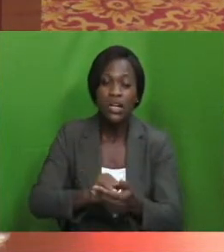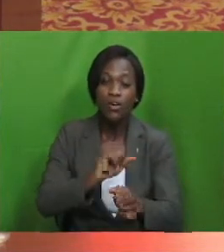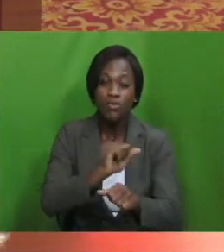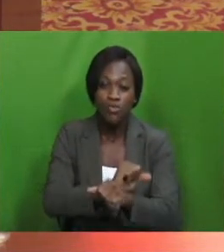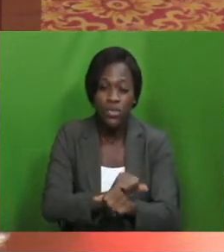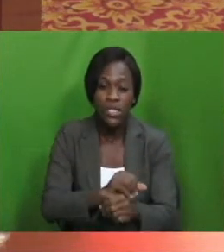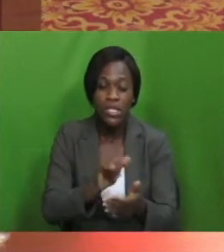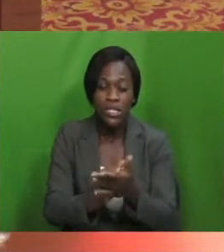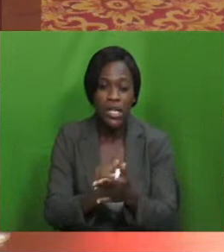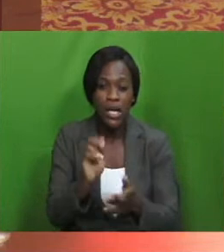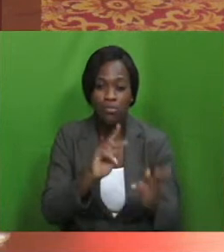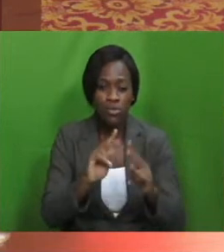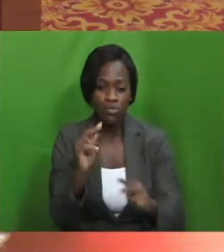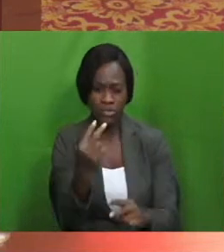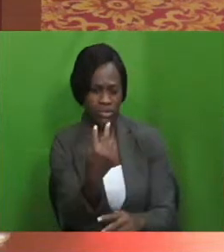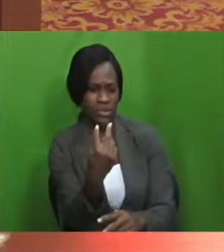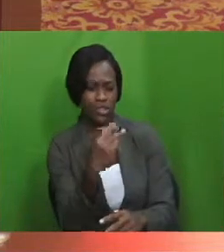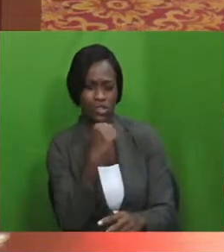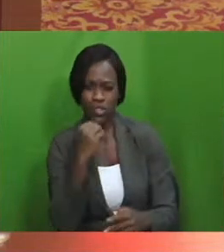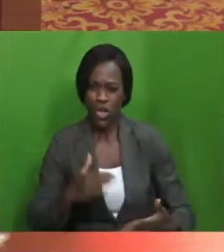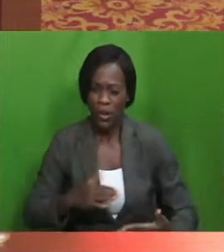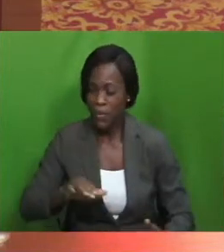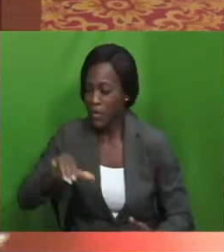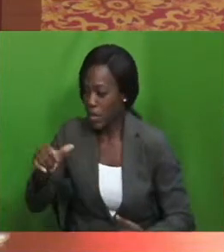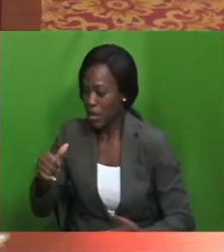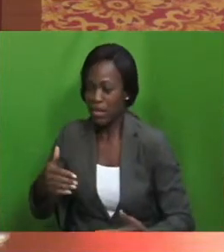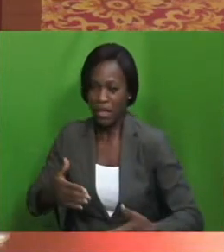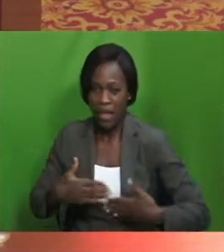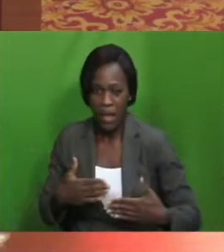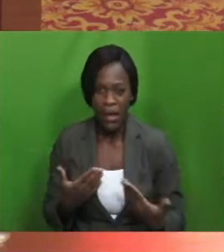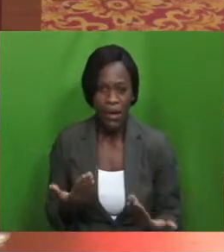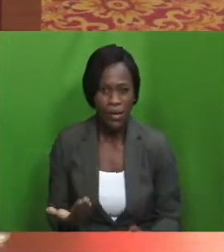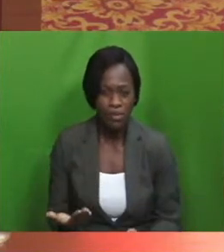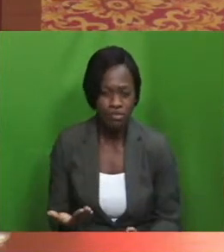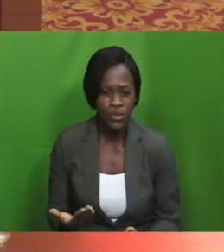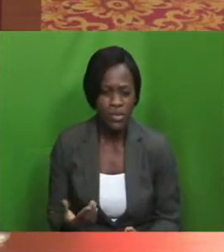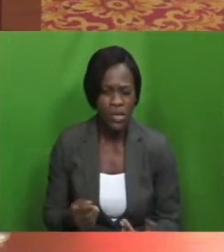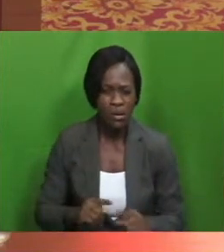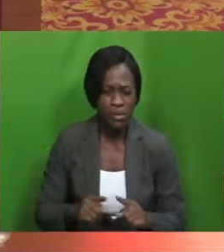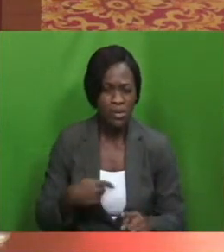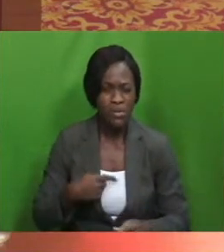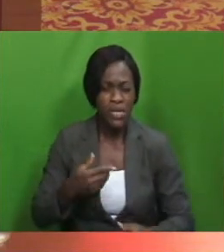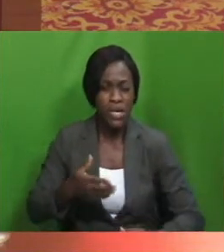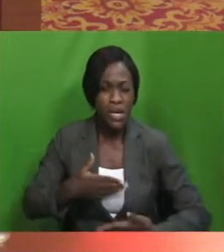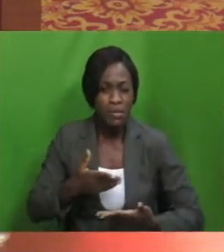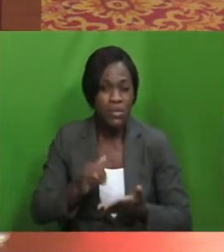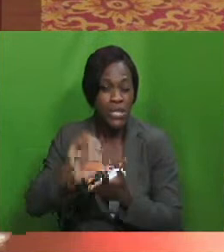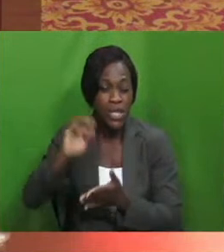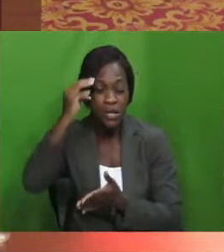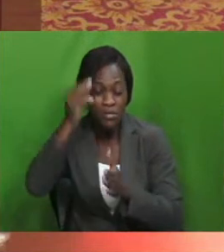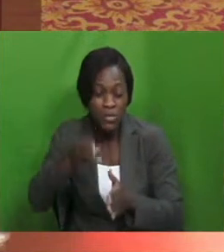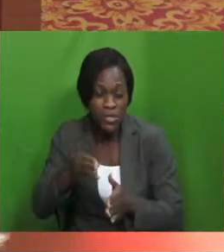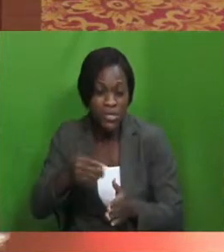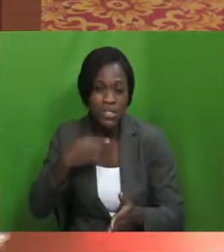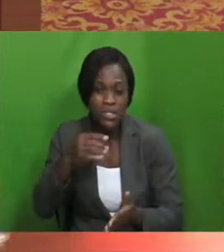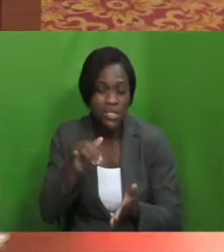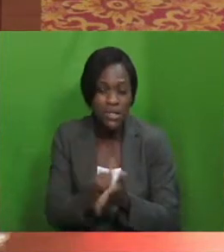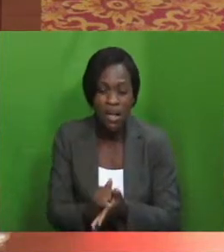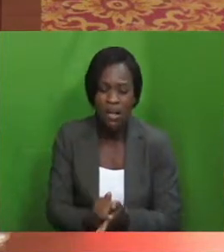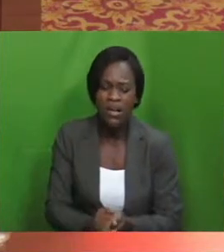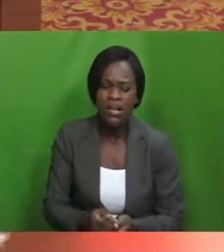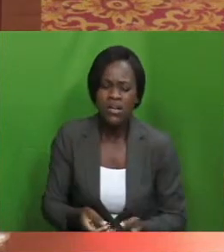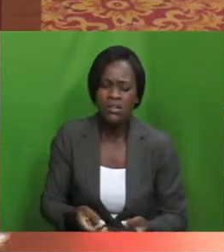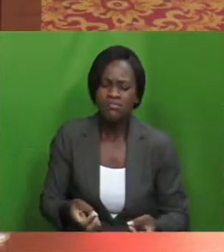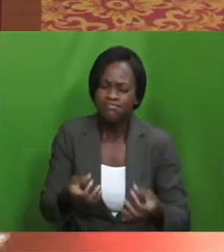enemies. And that is why I'm happy that the Minister has given some account on the urgent need to read through